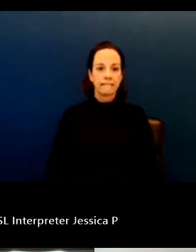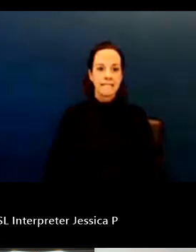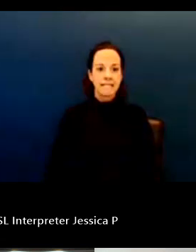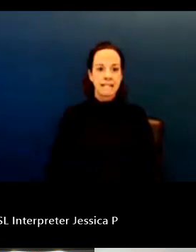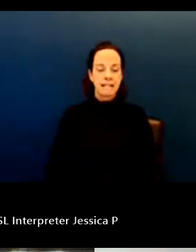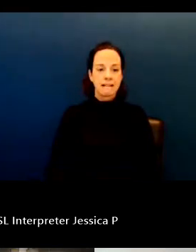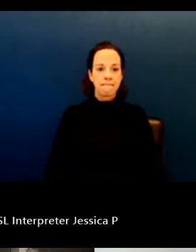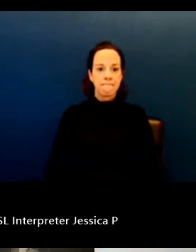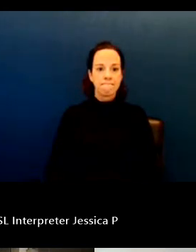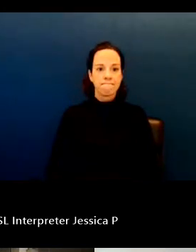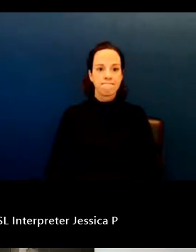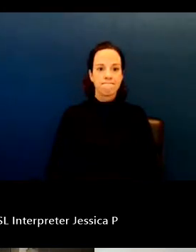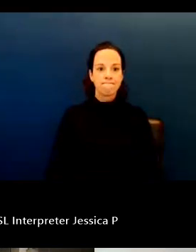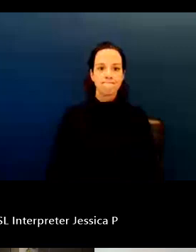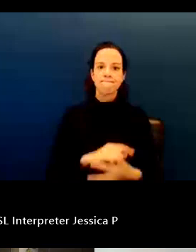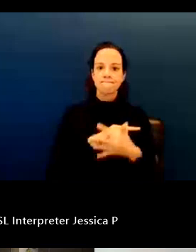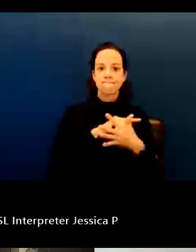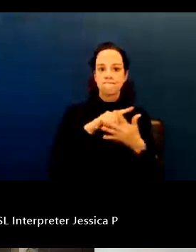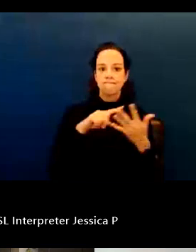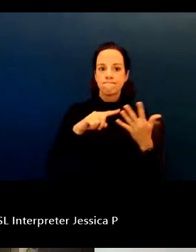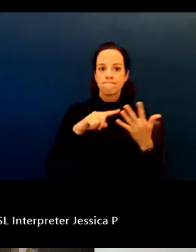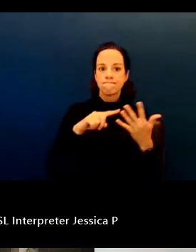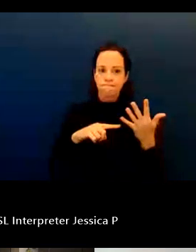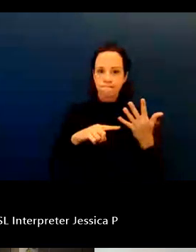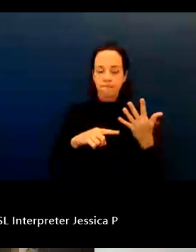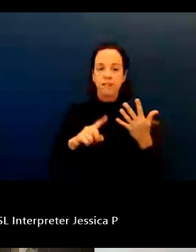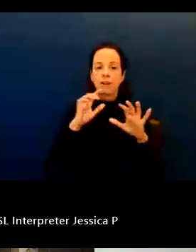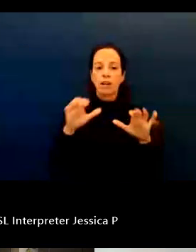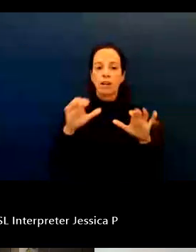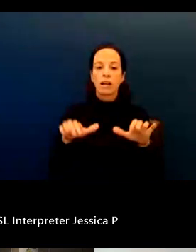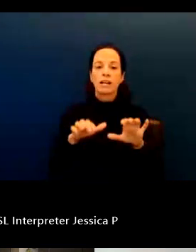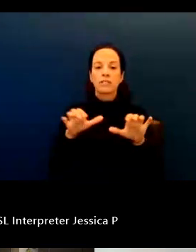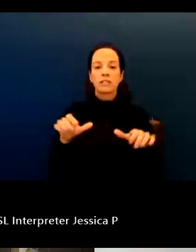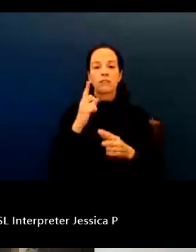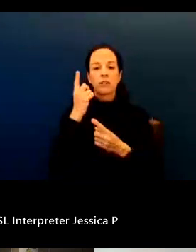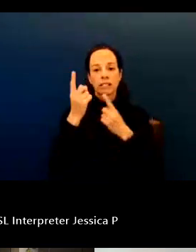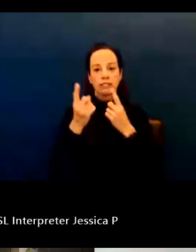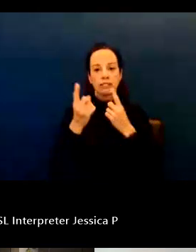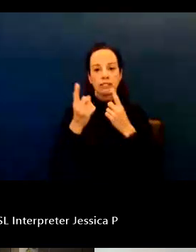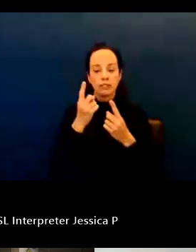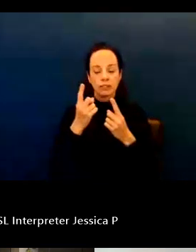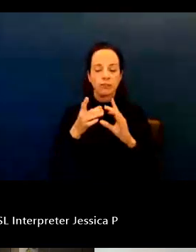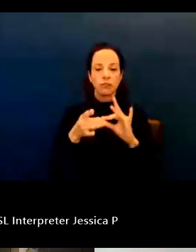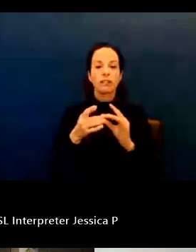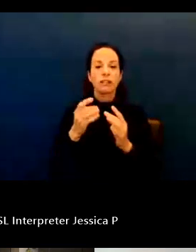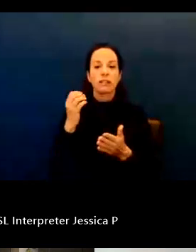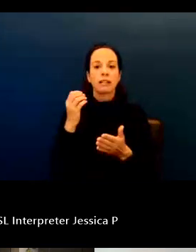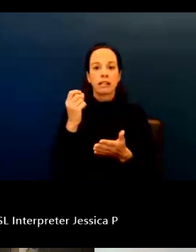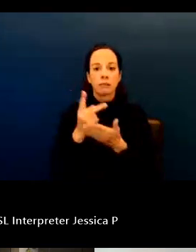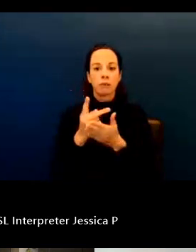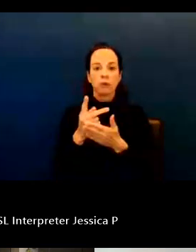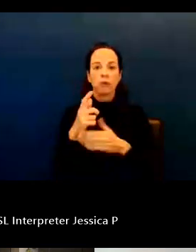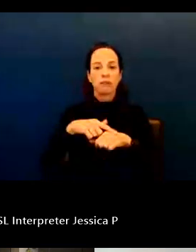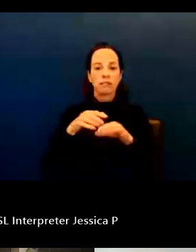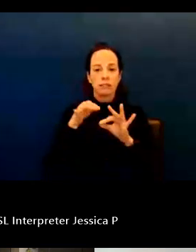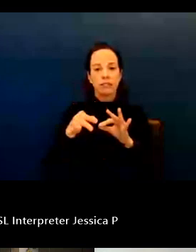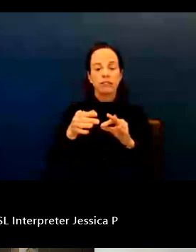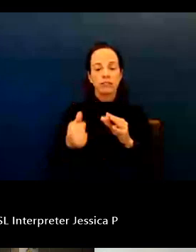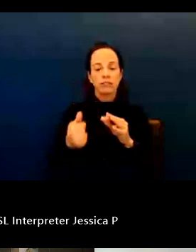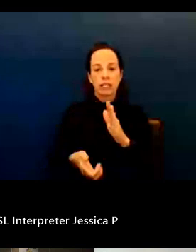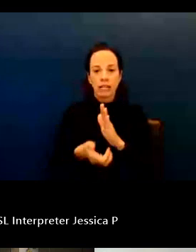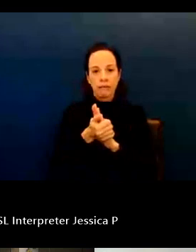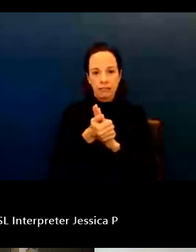Tabs 140 through 143 are action items for your consideration regarding the approval of time extension amendments as